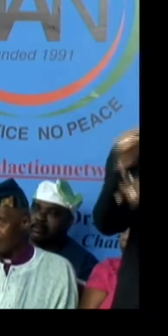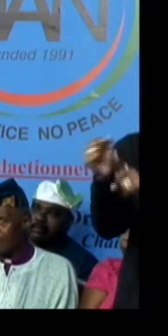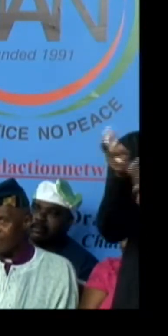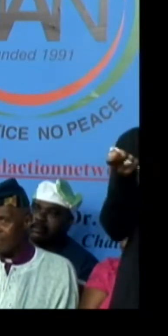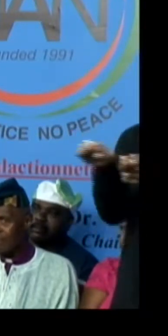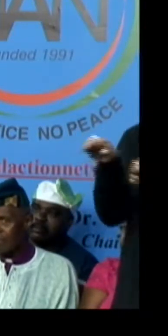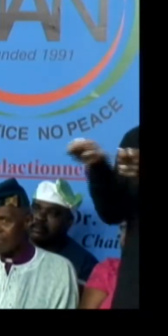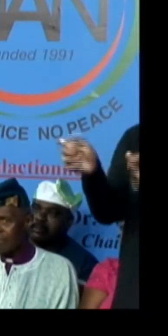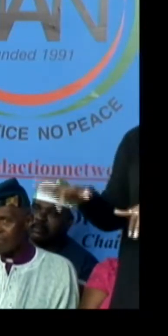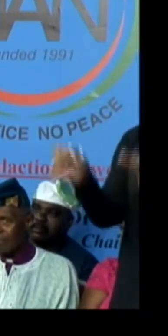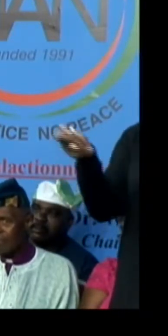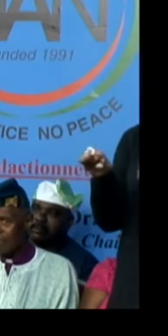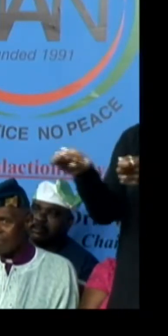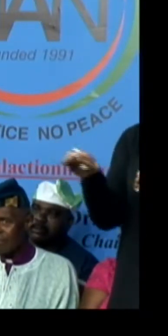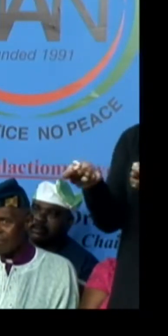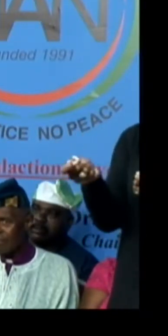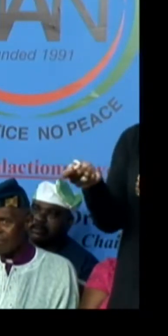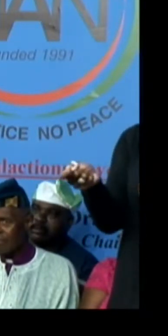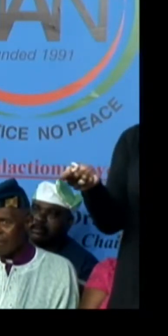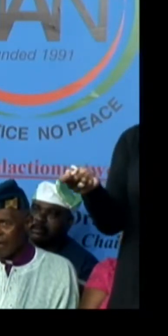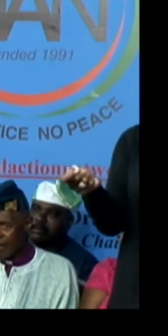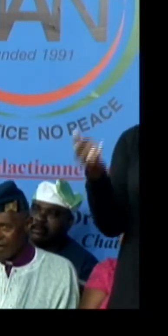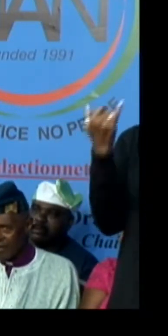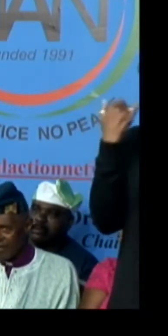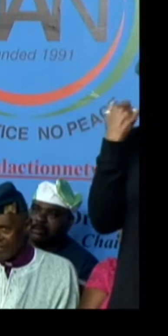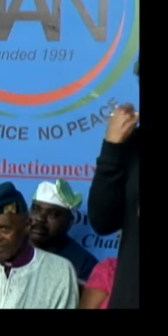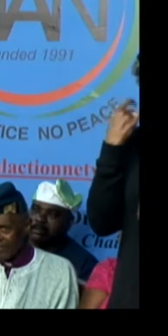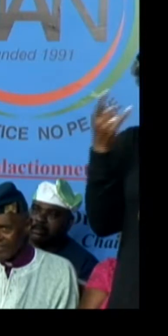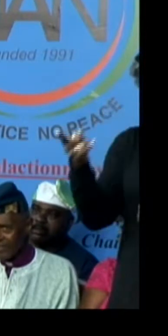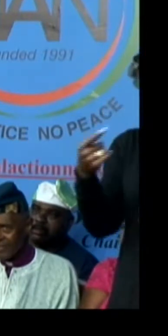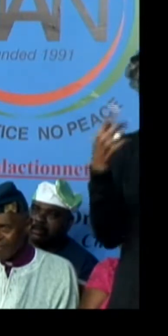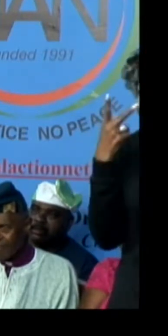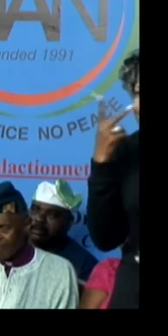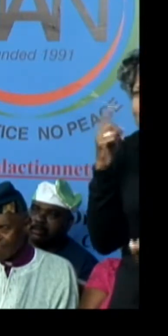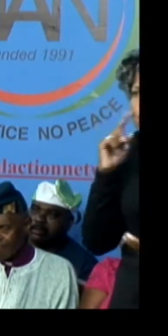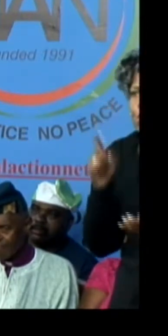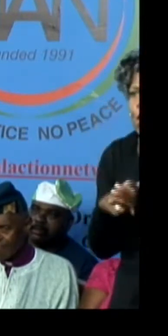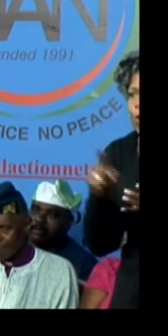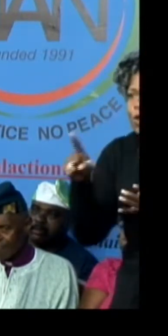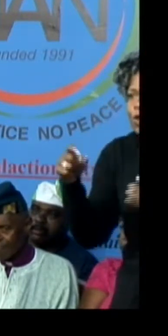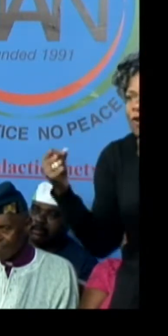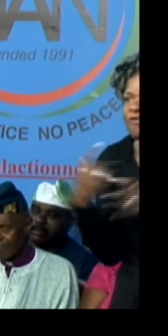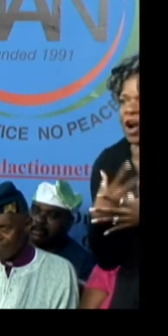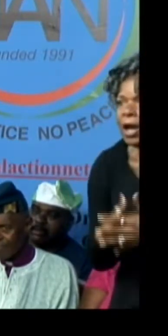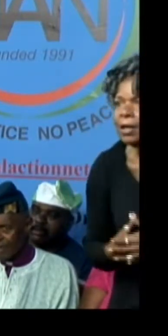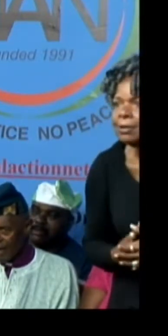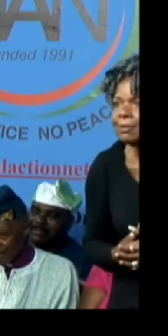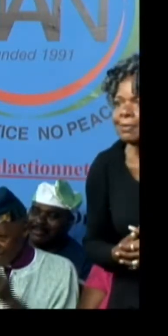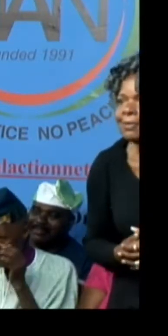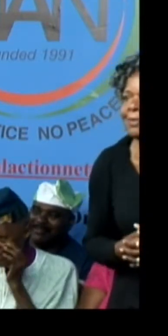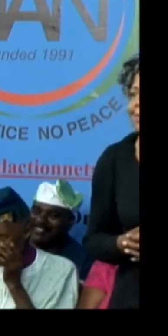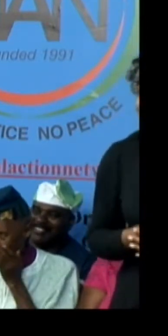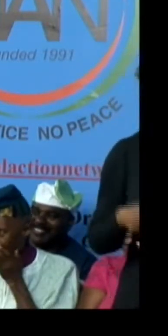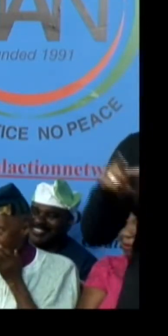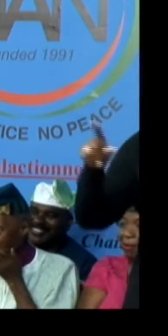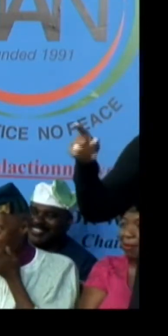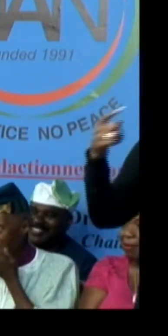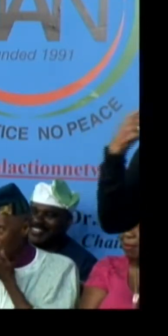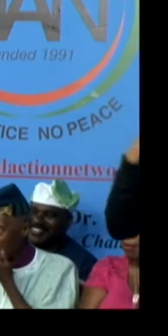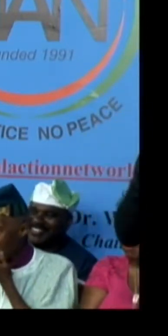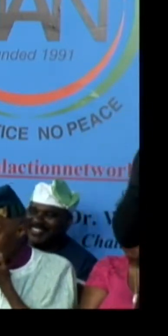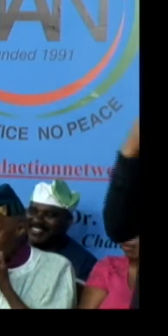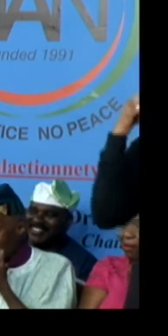The more you run, the more the dog will chase you. Little chihuahua be running